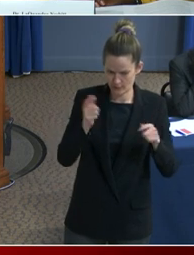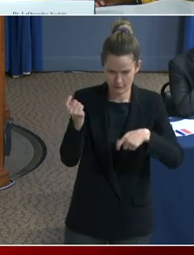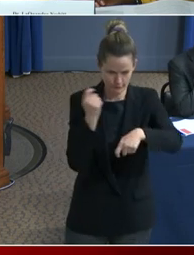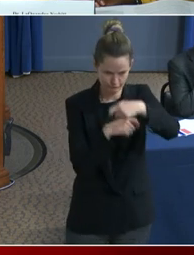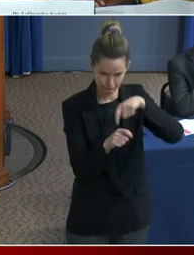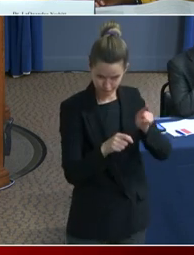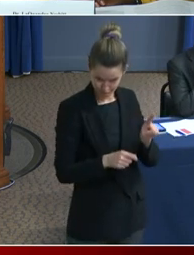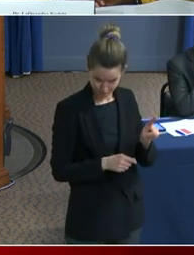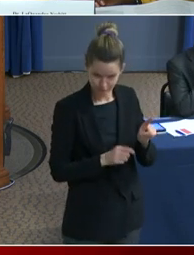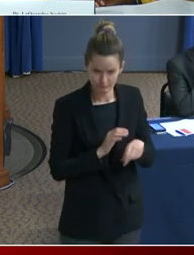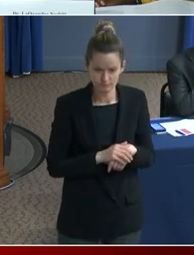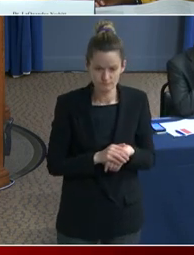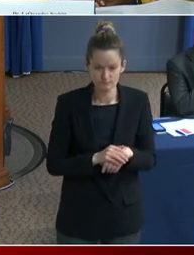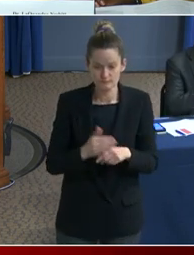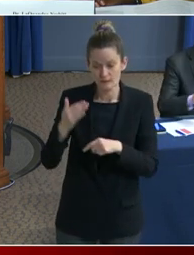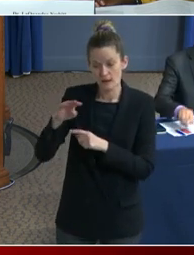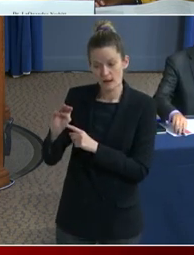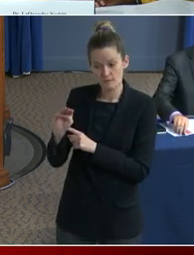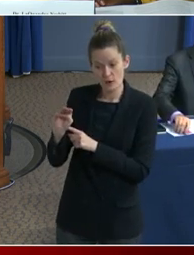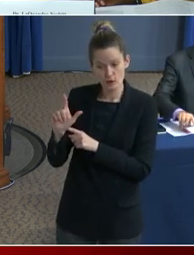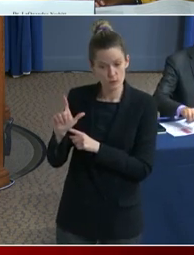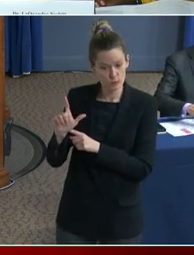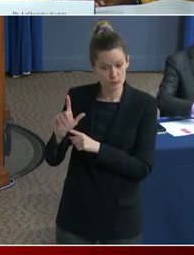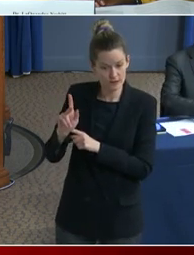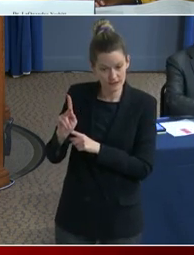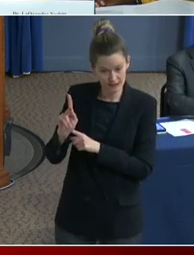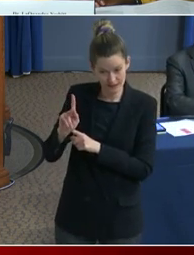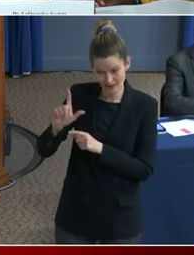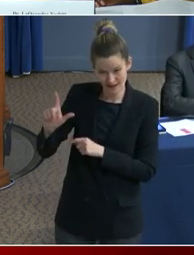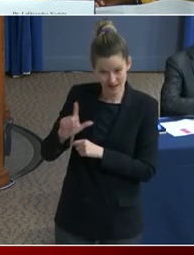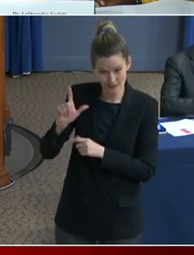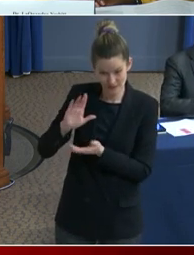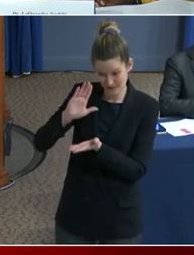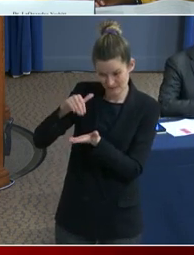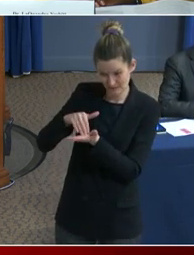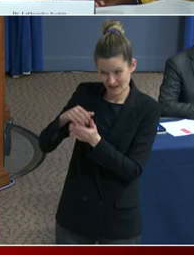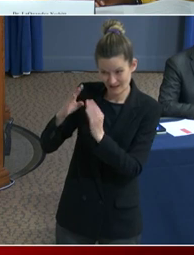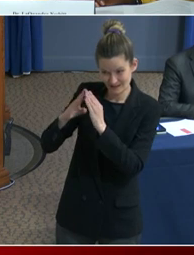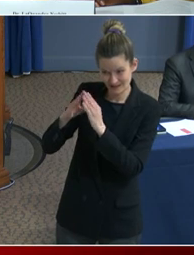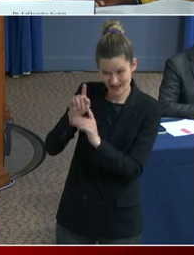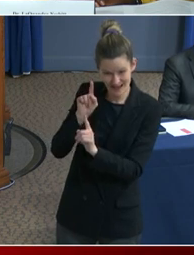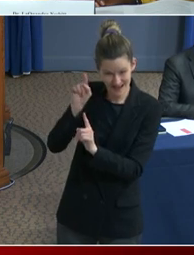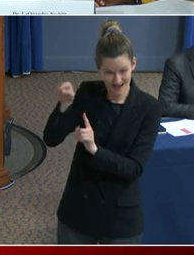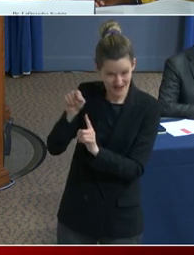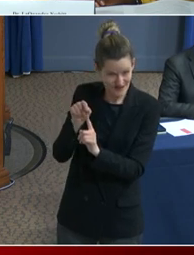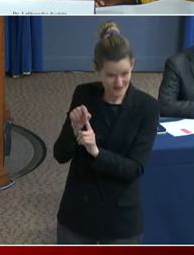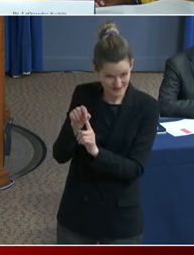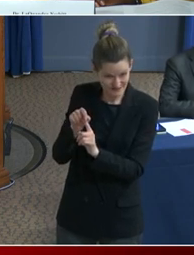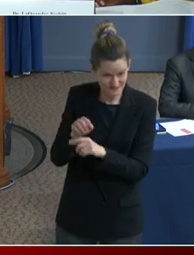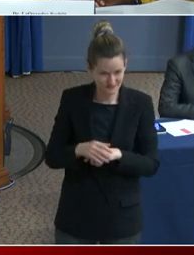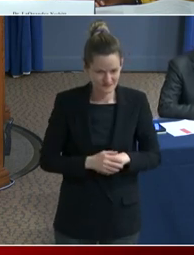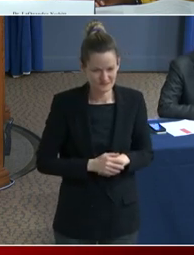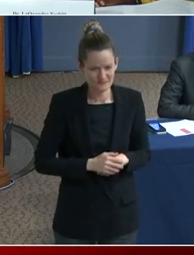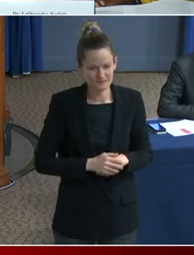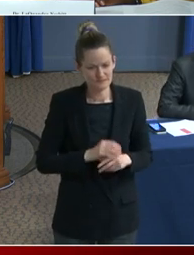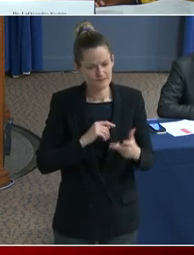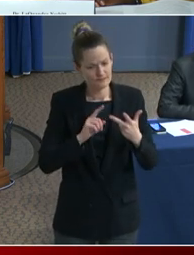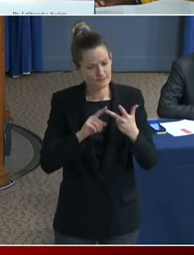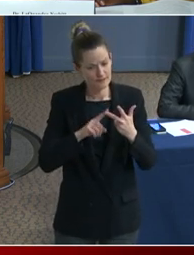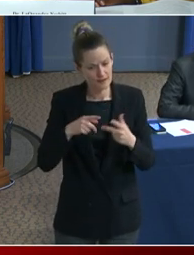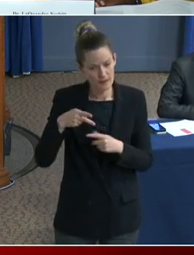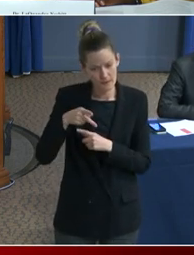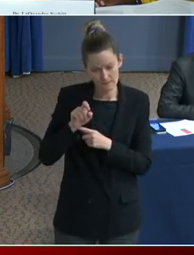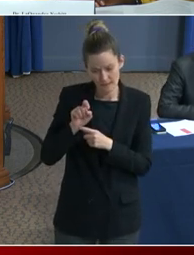Jr. Memorial Library, located at 901 G Street Northwest, Petworth Library, located at 4200